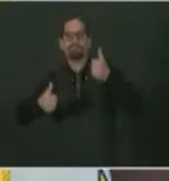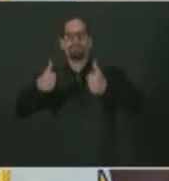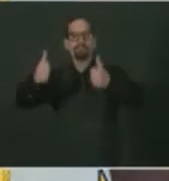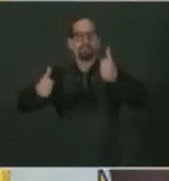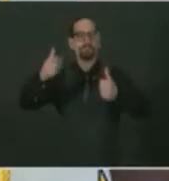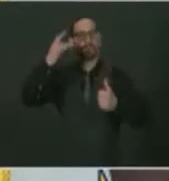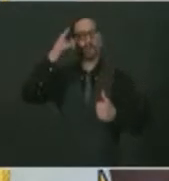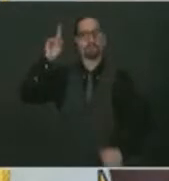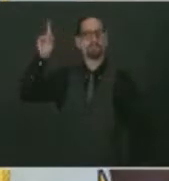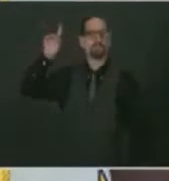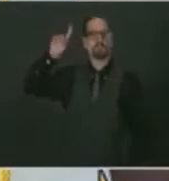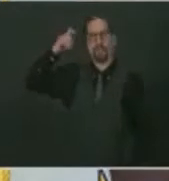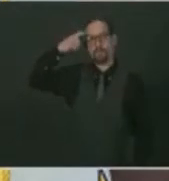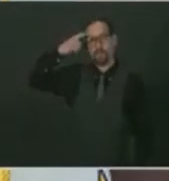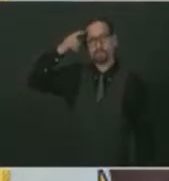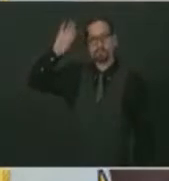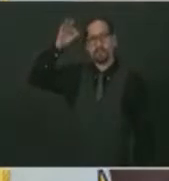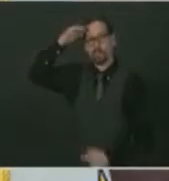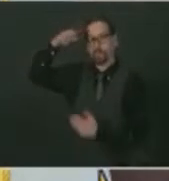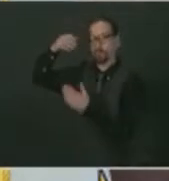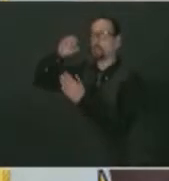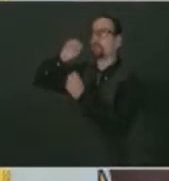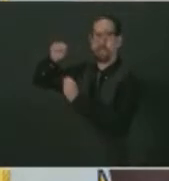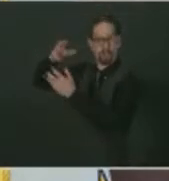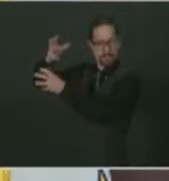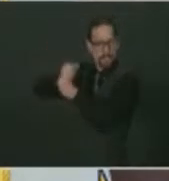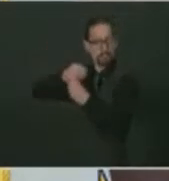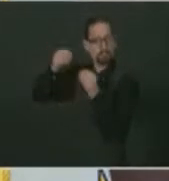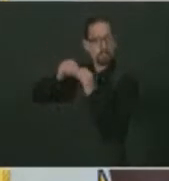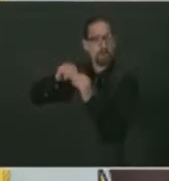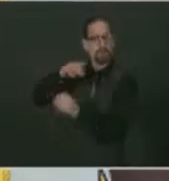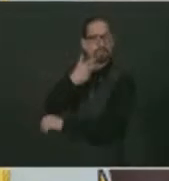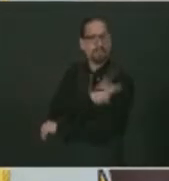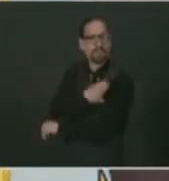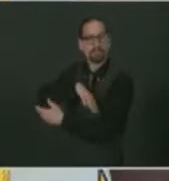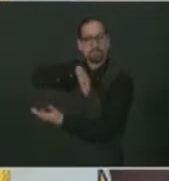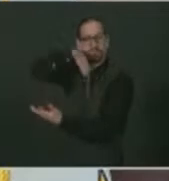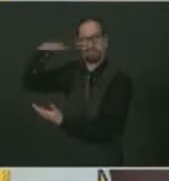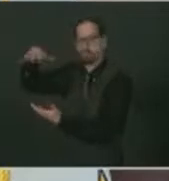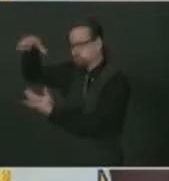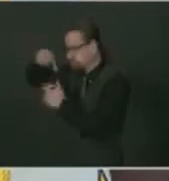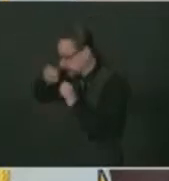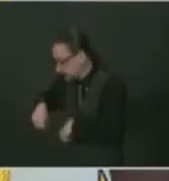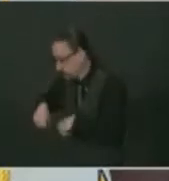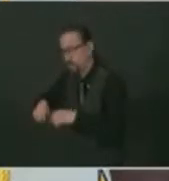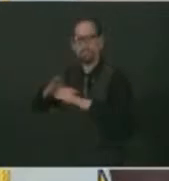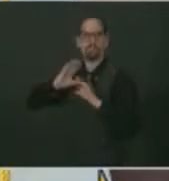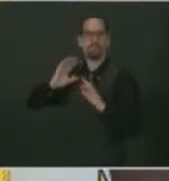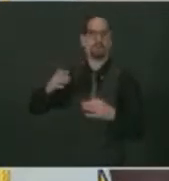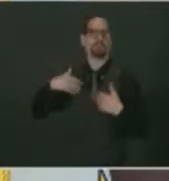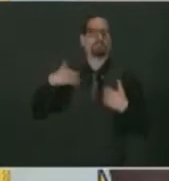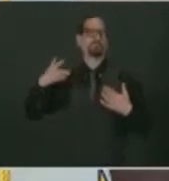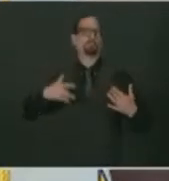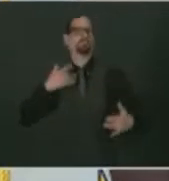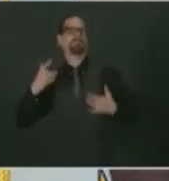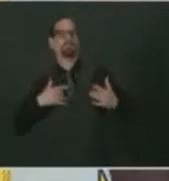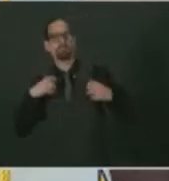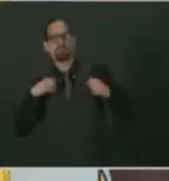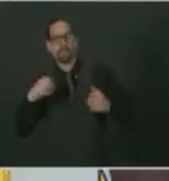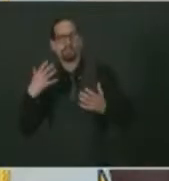vaccine in the coming weeks and months. We're very excited about opening the 2 new state-run vaccination sites that the governor